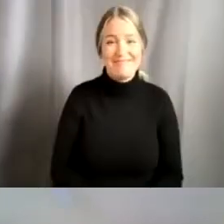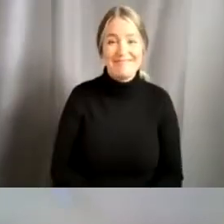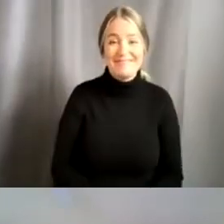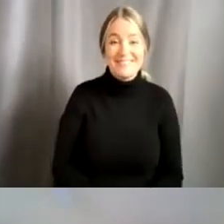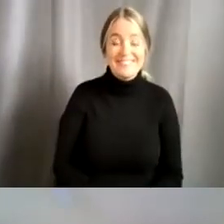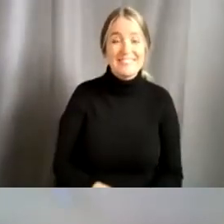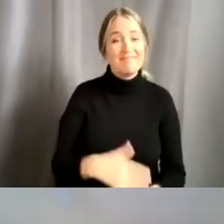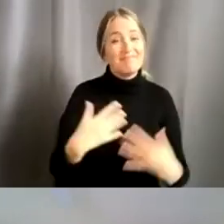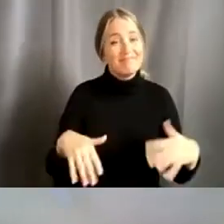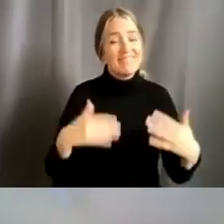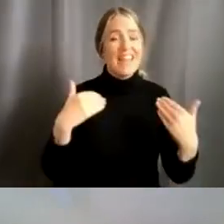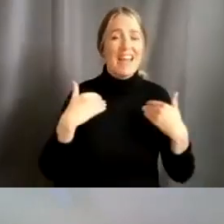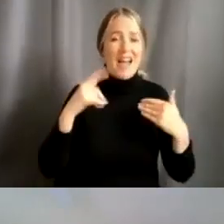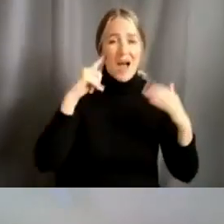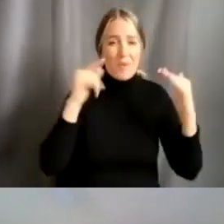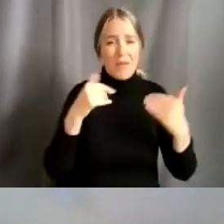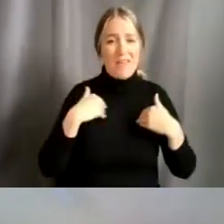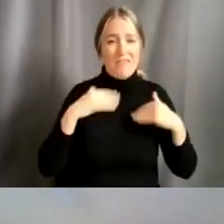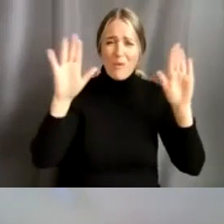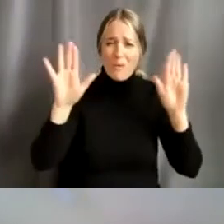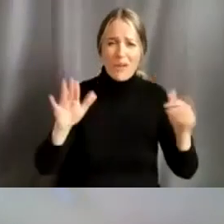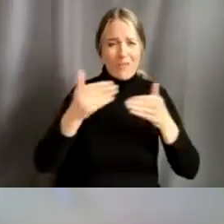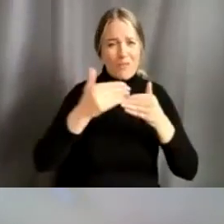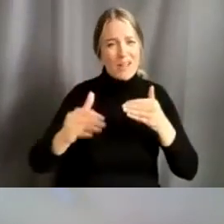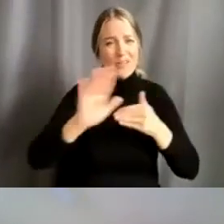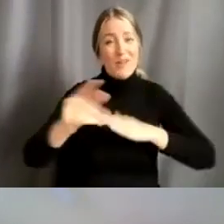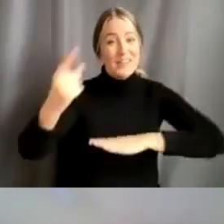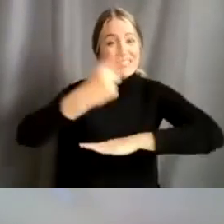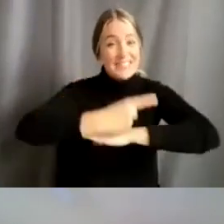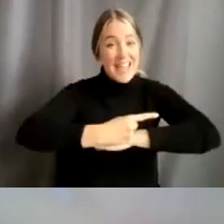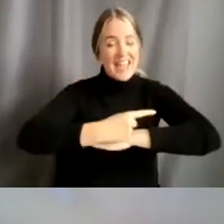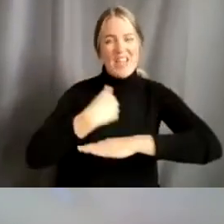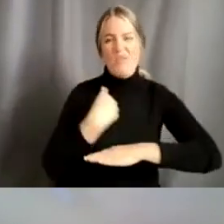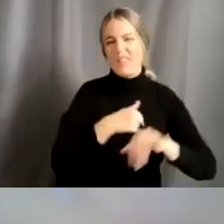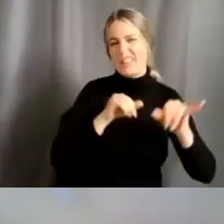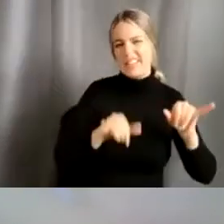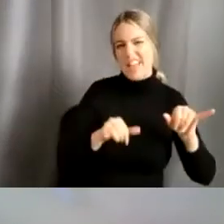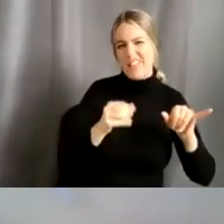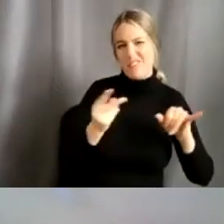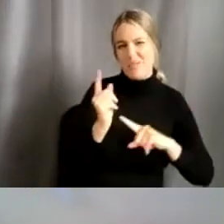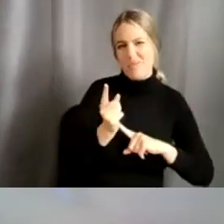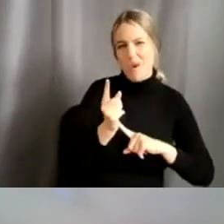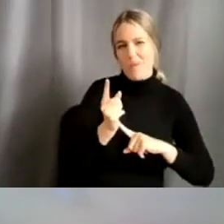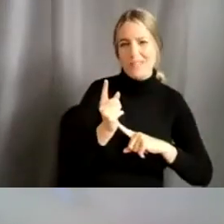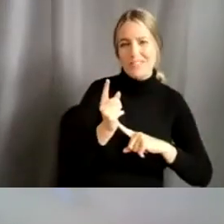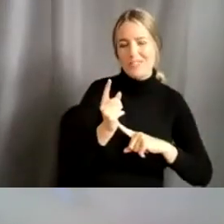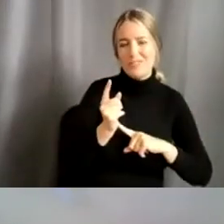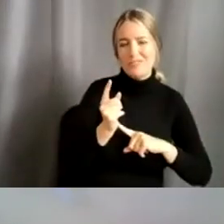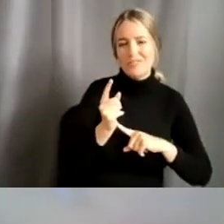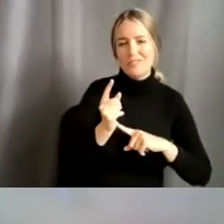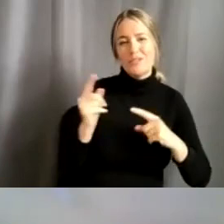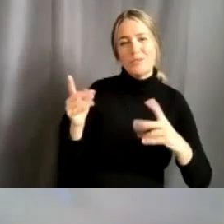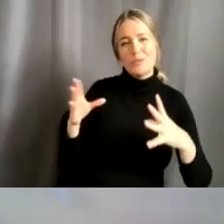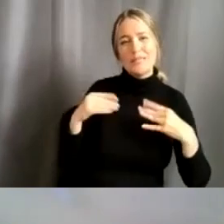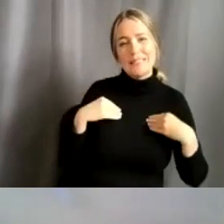Awesome. Everybody, I hope you have a wonderful rest of your day. We'll stay on just a few moments longer to receive